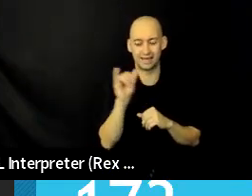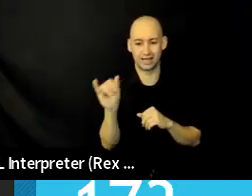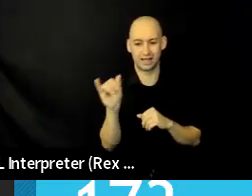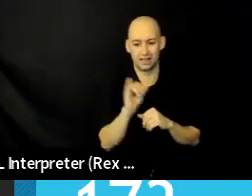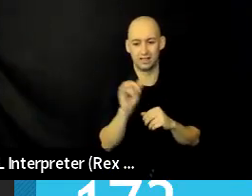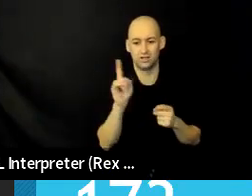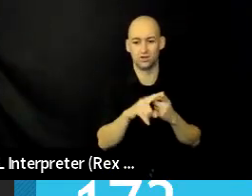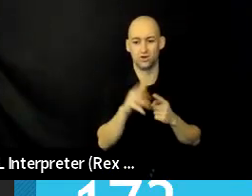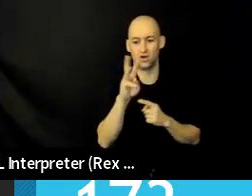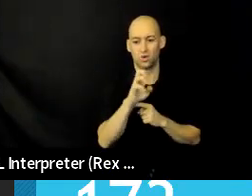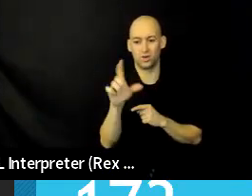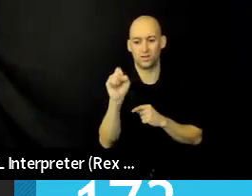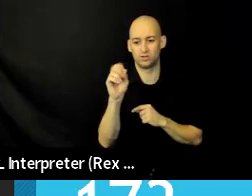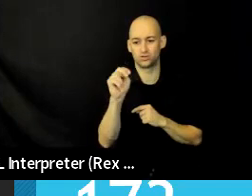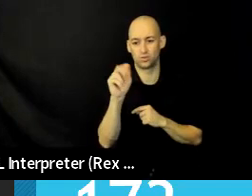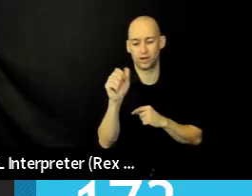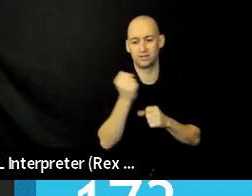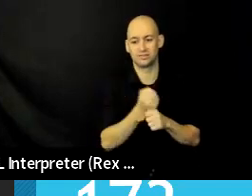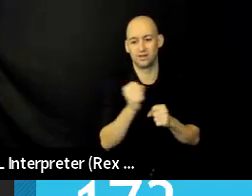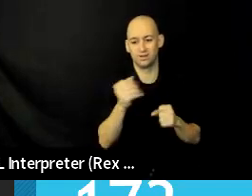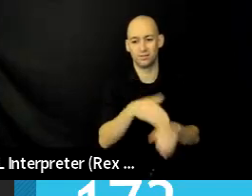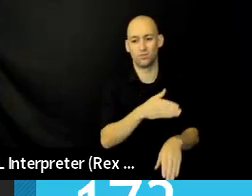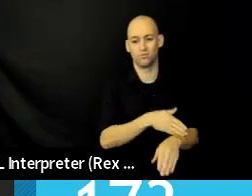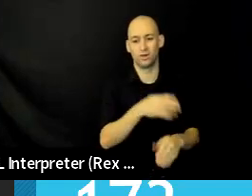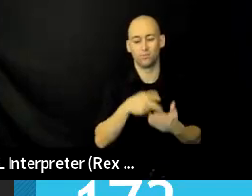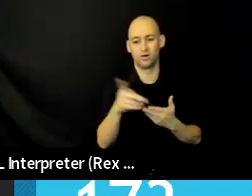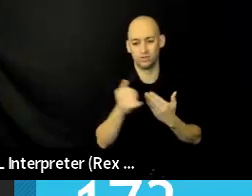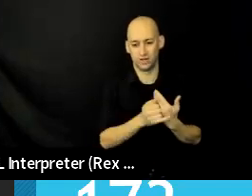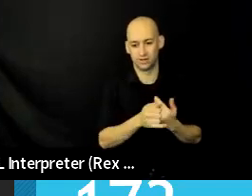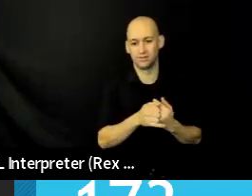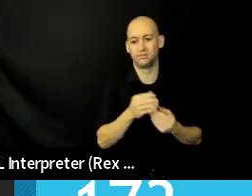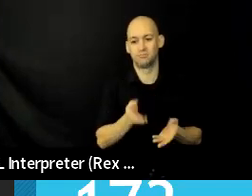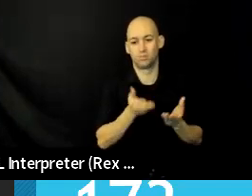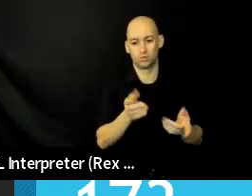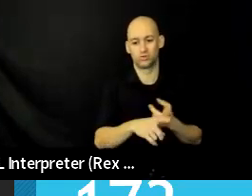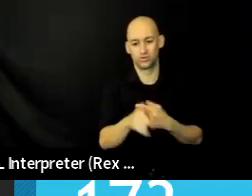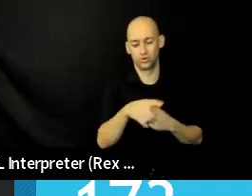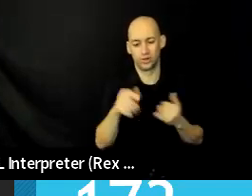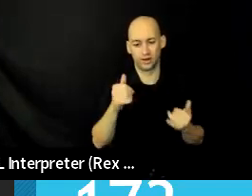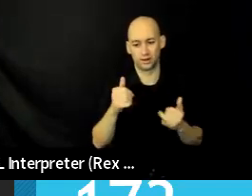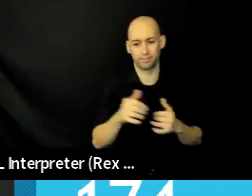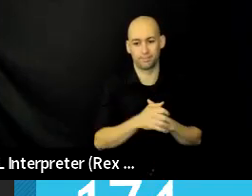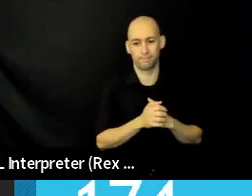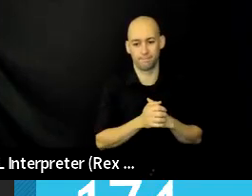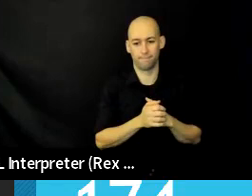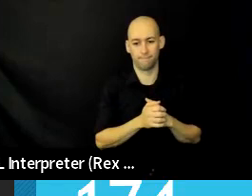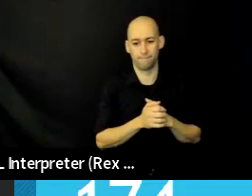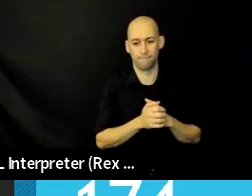the Welsona Safety Improvement Project that is presented to you today. Next slide, please.